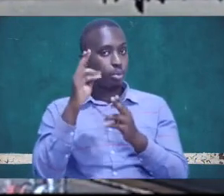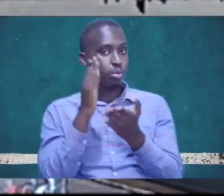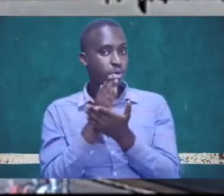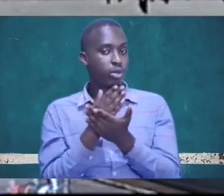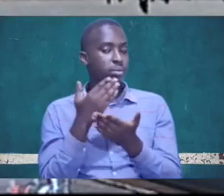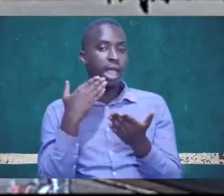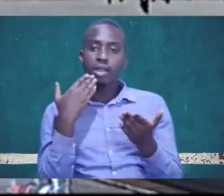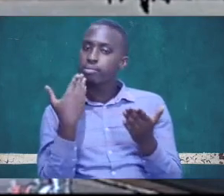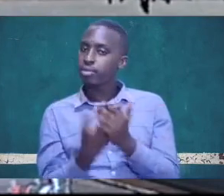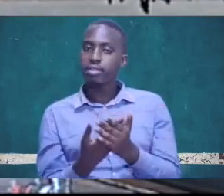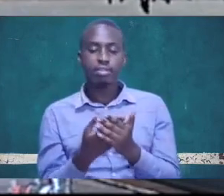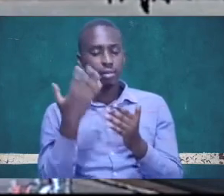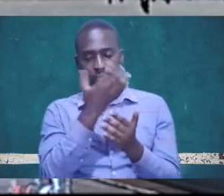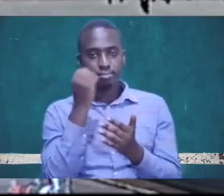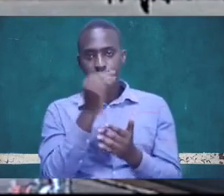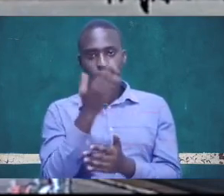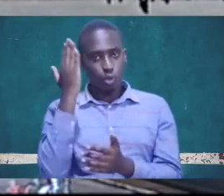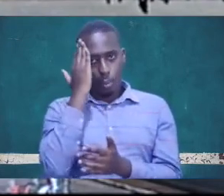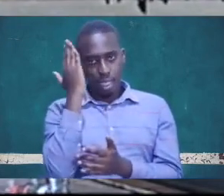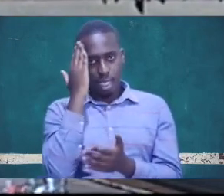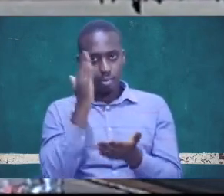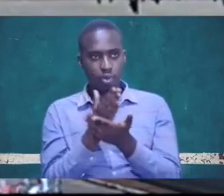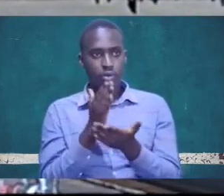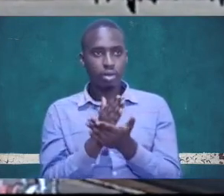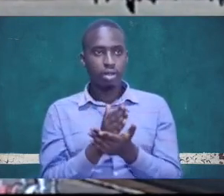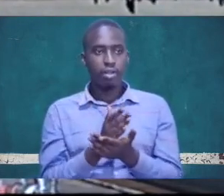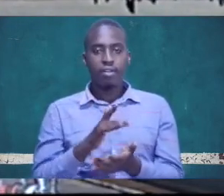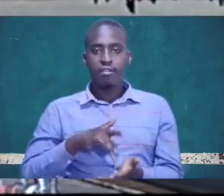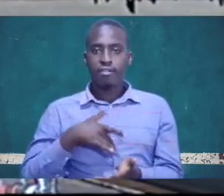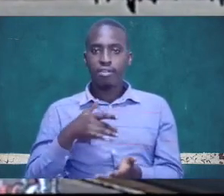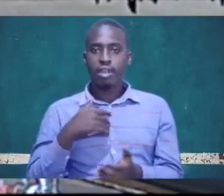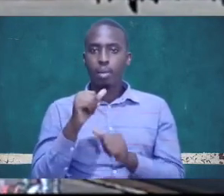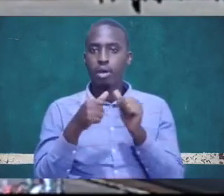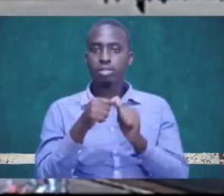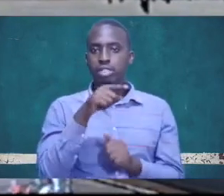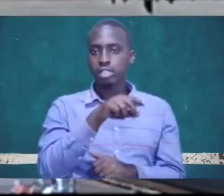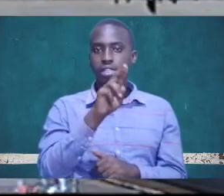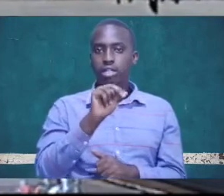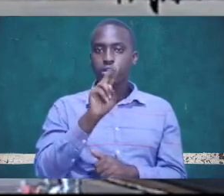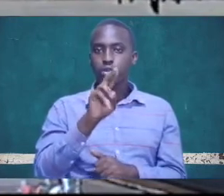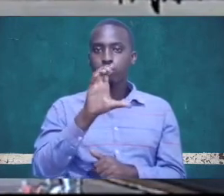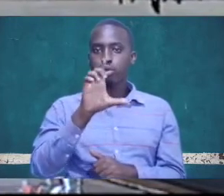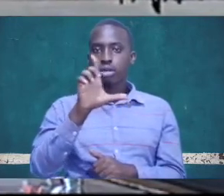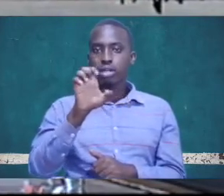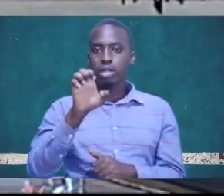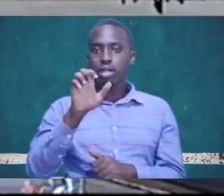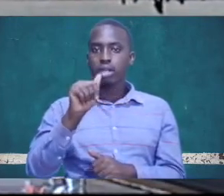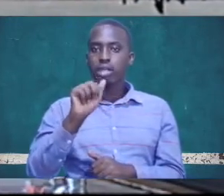was so beautiful for you not to fear about this nuclear